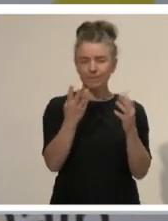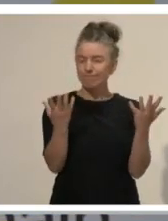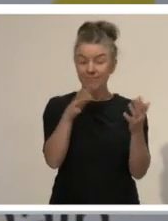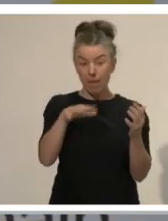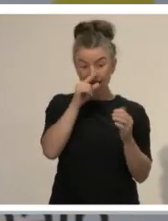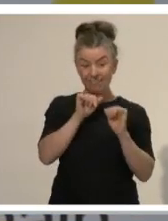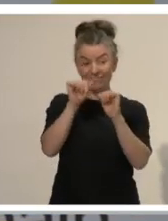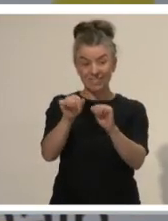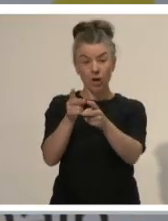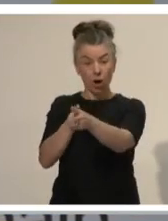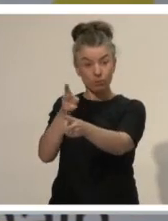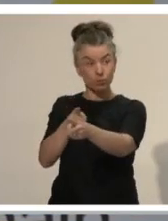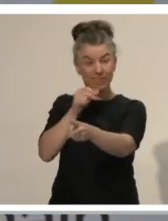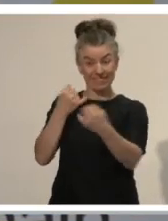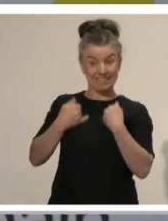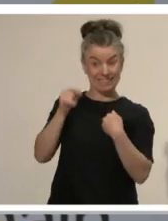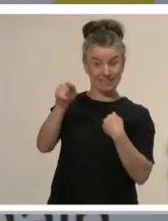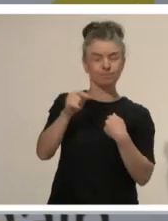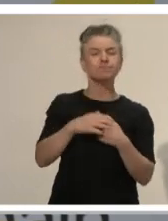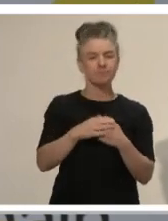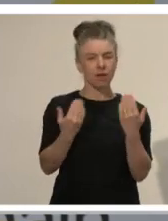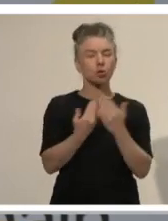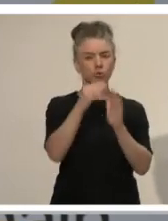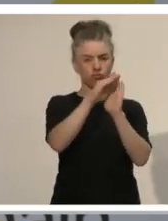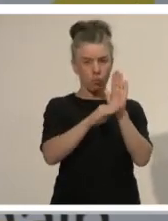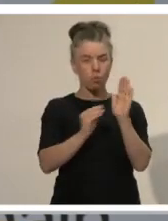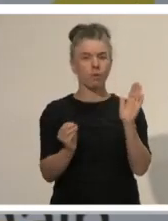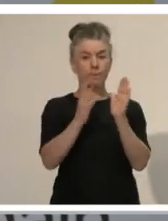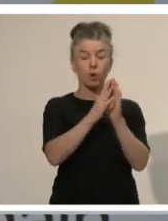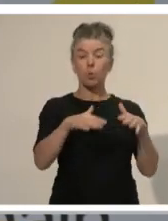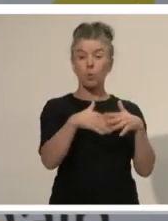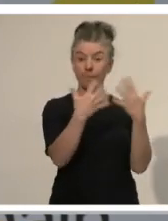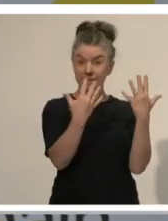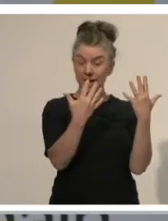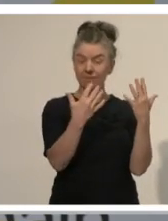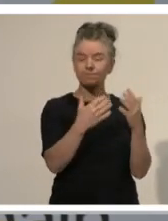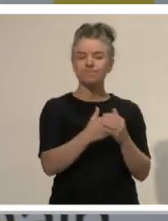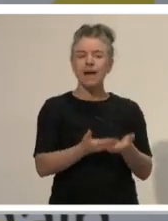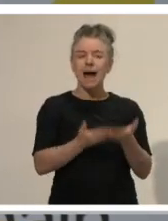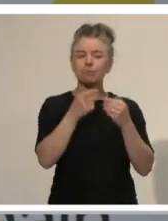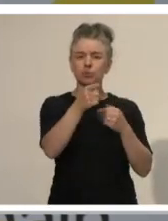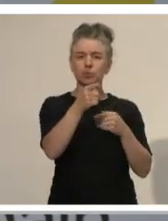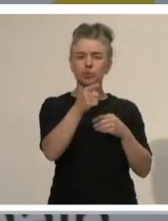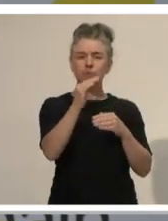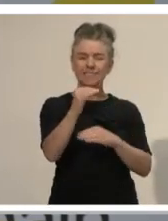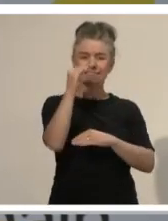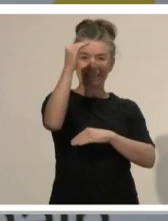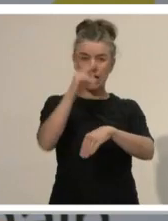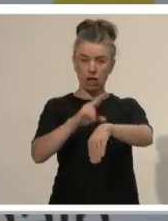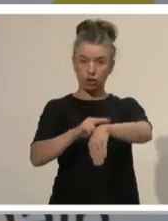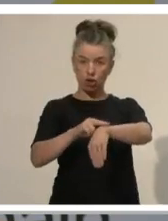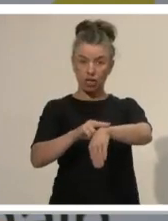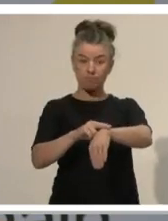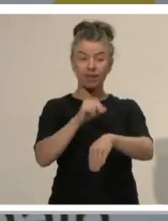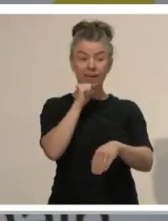yes, there is some new guidance going up on our website around this, and so that will be at the discretion of the senior clinician if a person